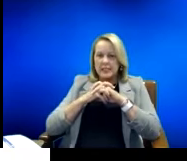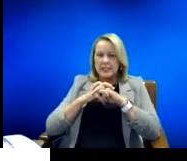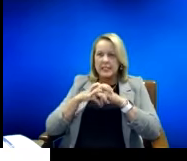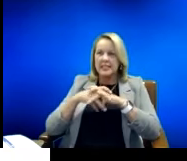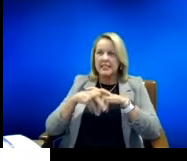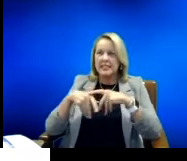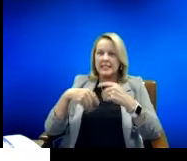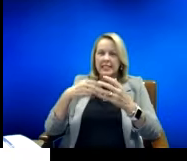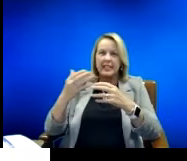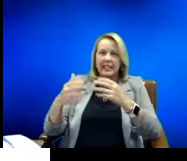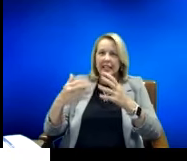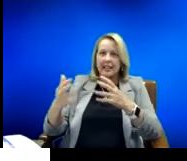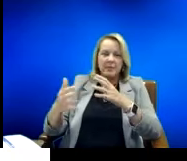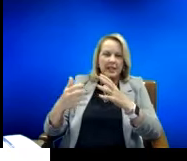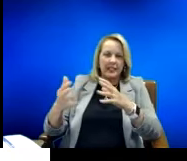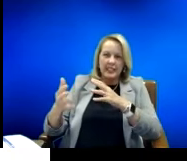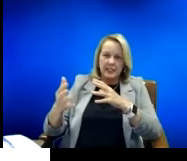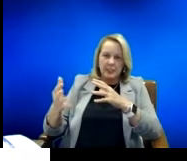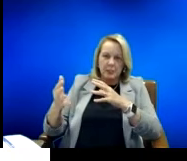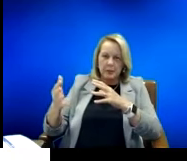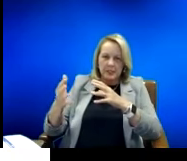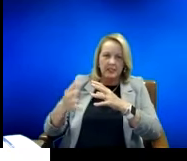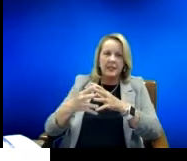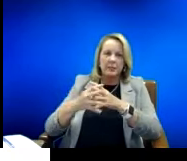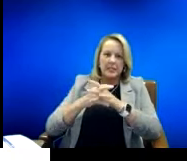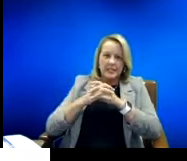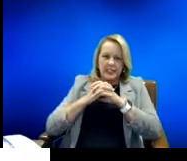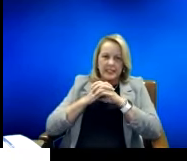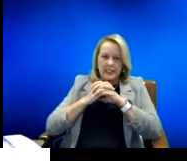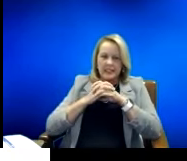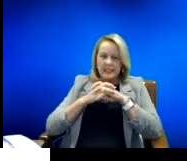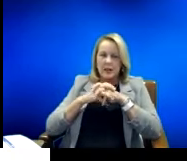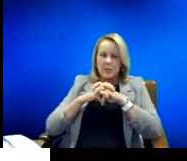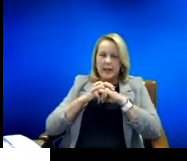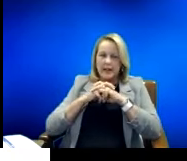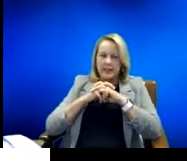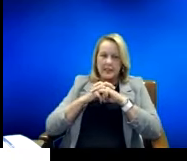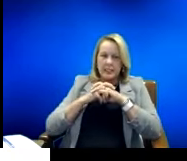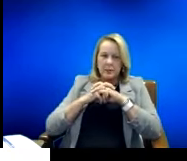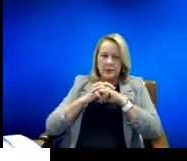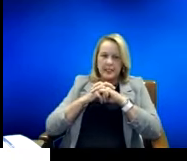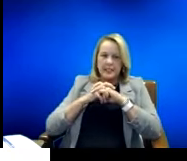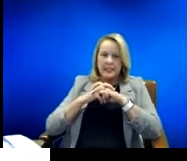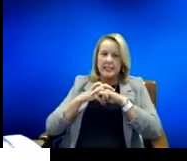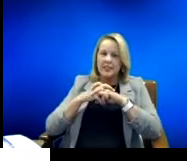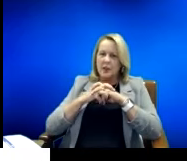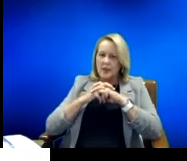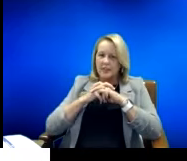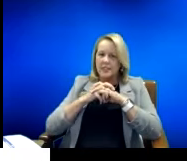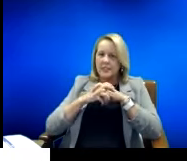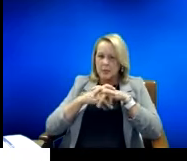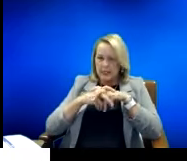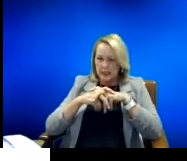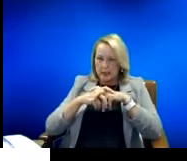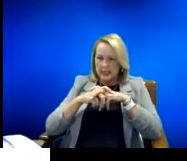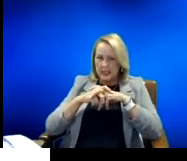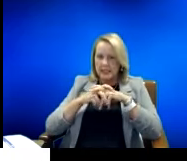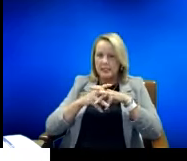she mentioned is that, and I'm not going to get too specific because, like I say, this is not my area of expertise, that there are